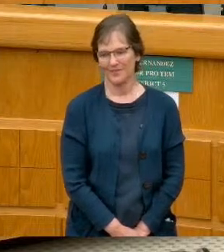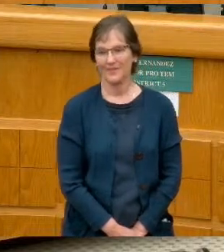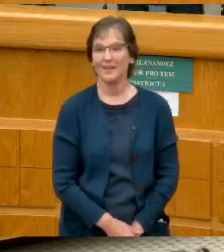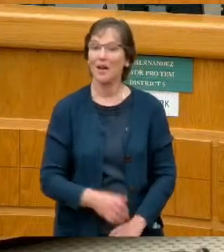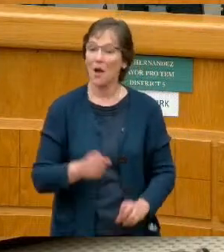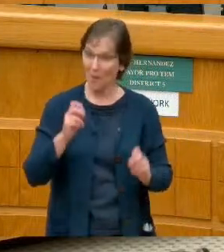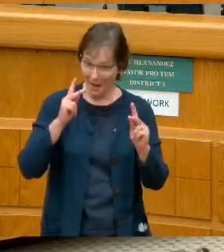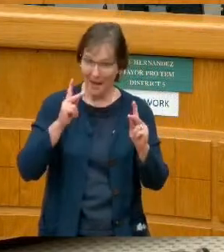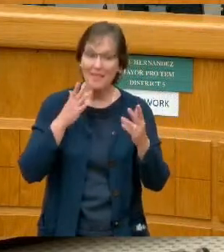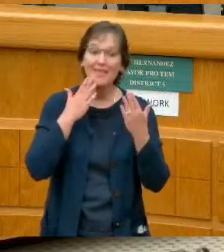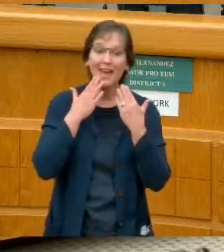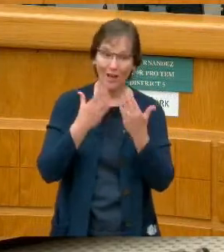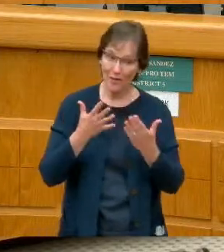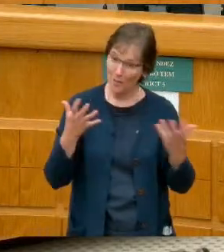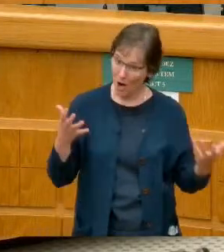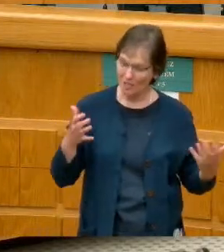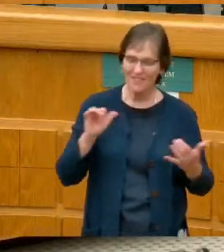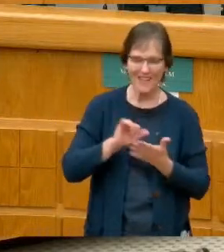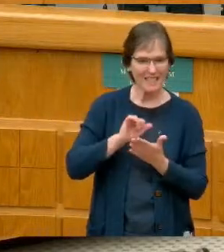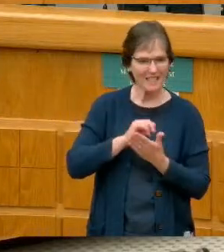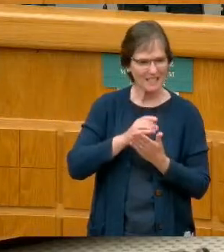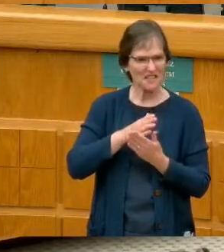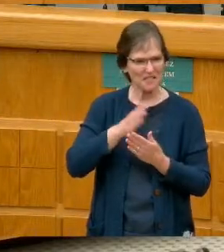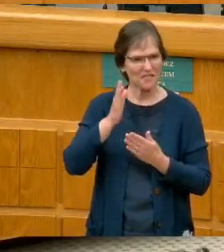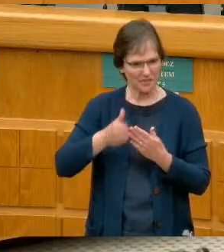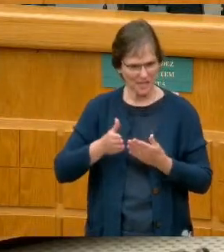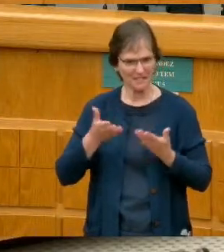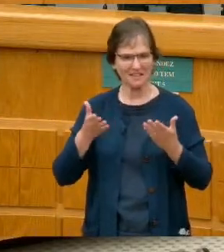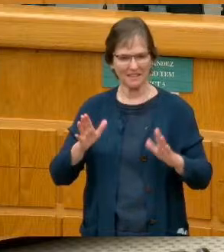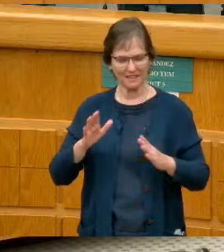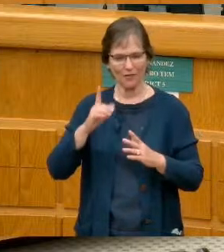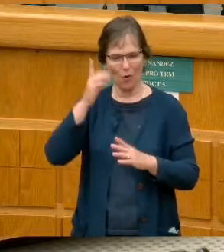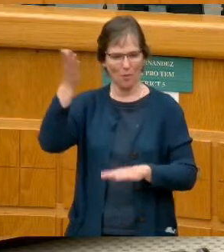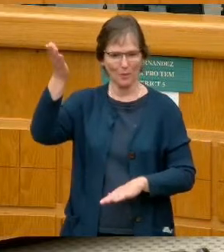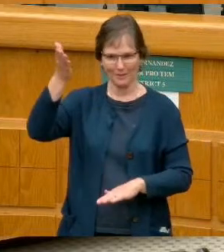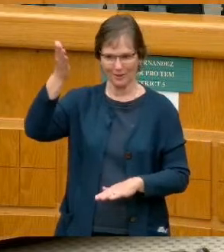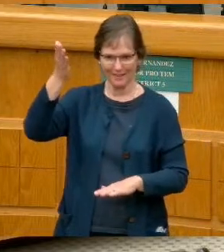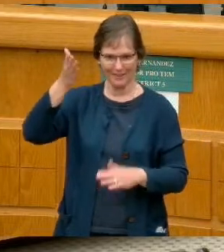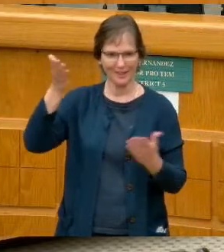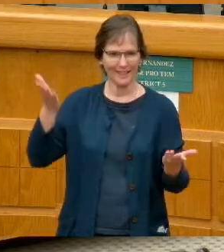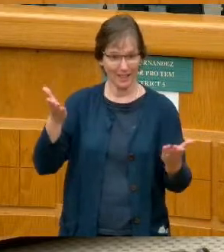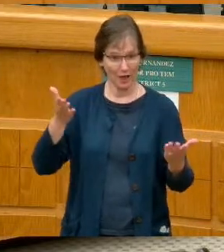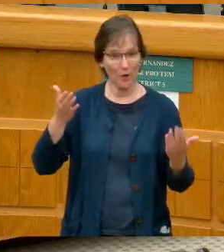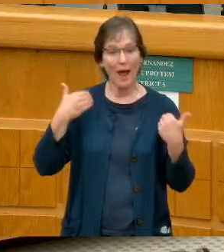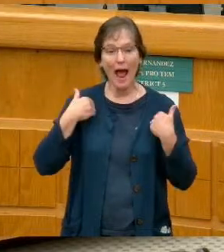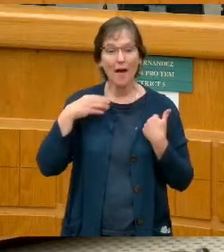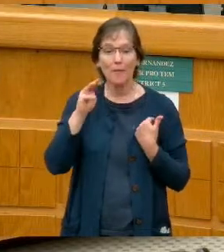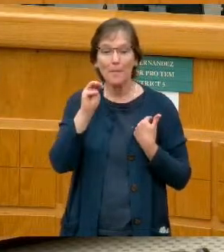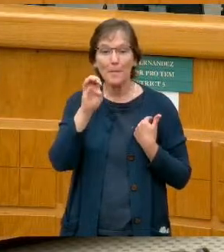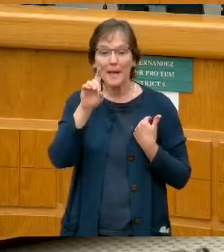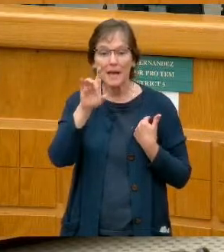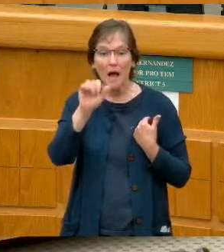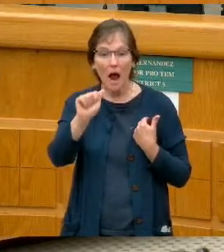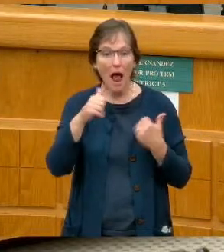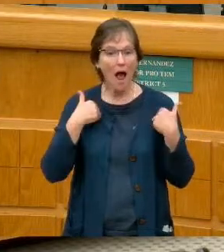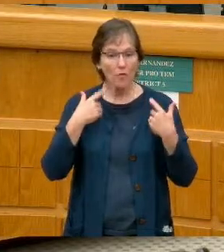Okay, thank you. That concludes the presentations. Has media got any questions